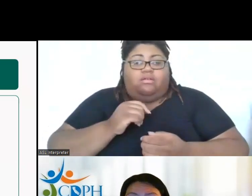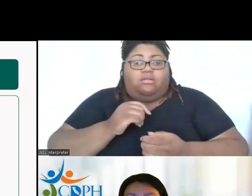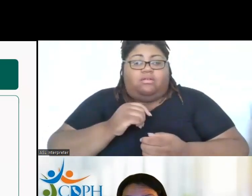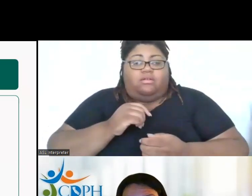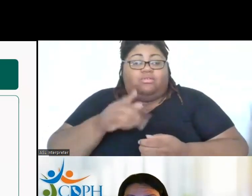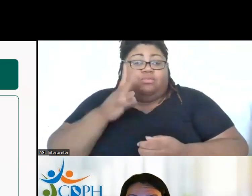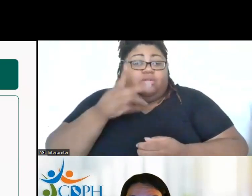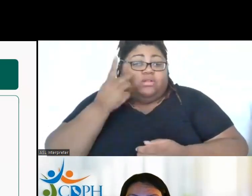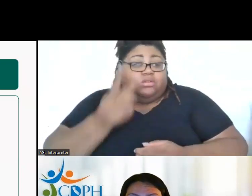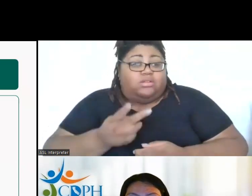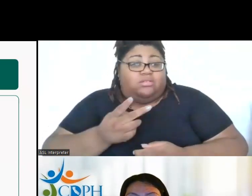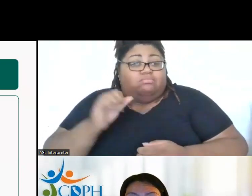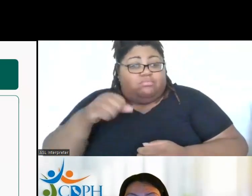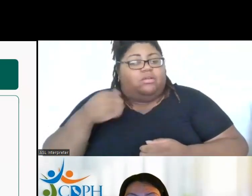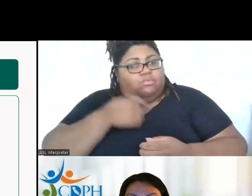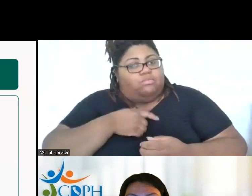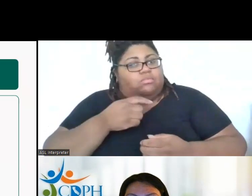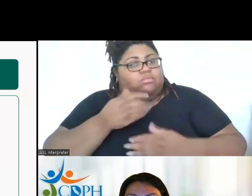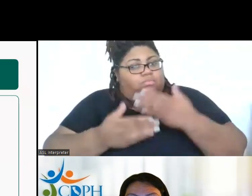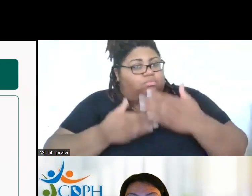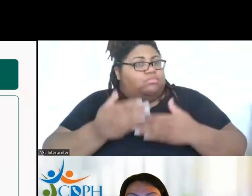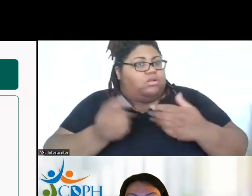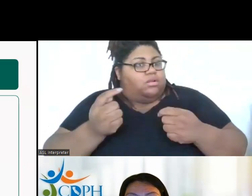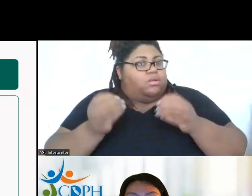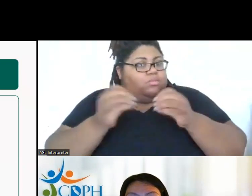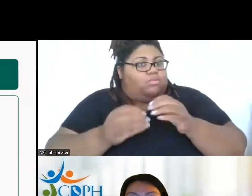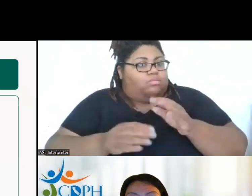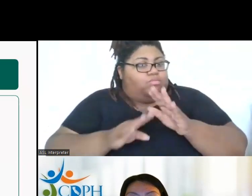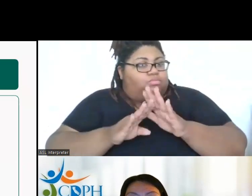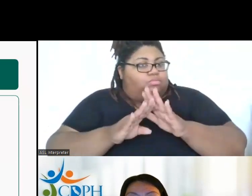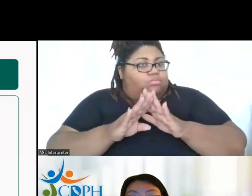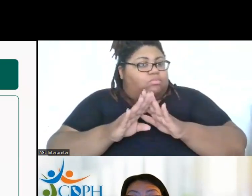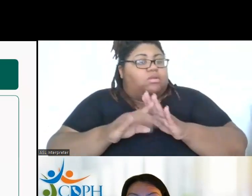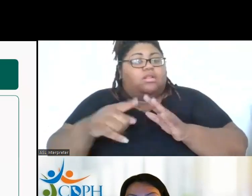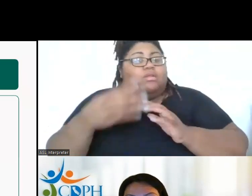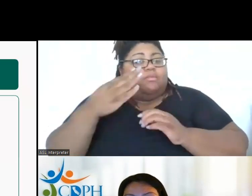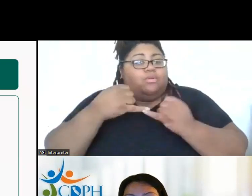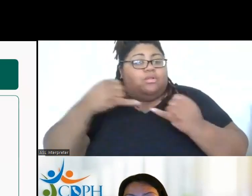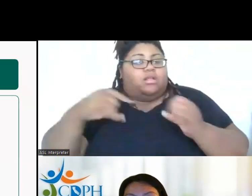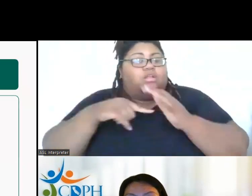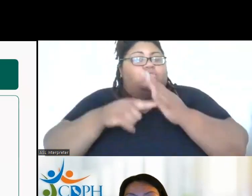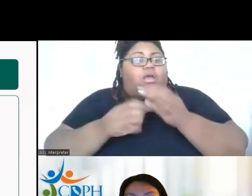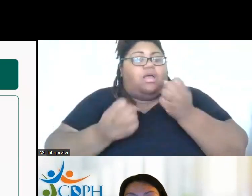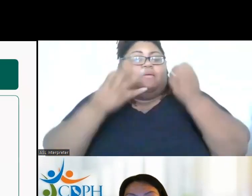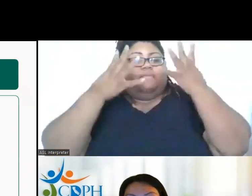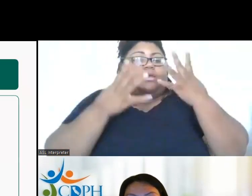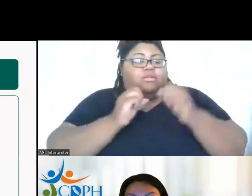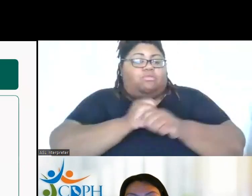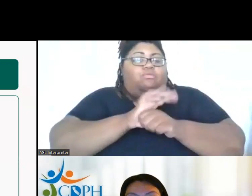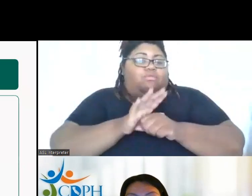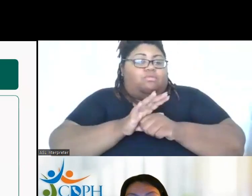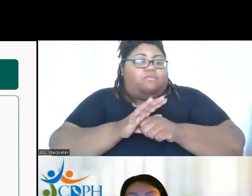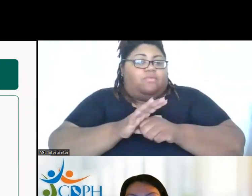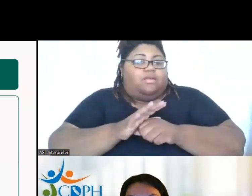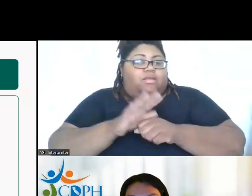thankfully we've made progress over time. So the blue line shows the percentage of COVID cases in skilled nursing